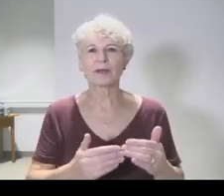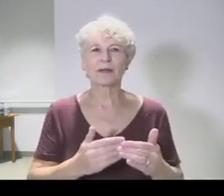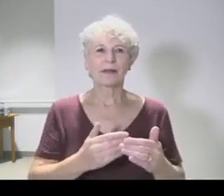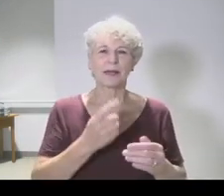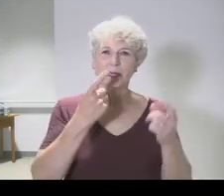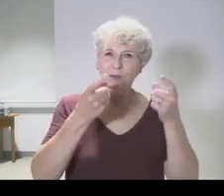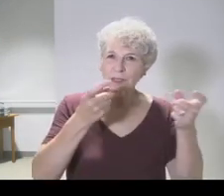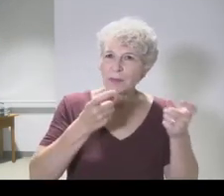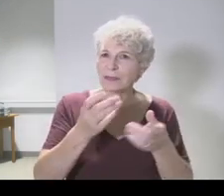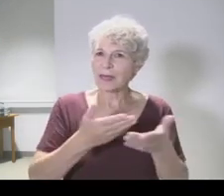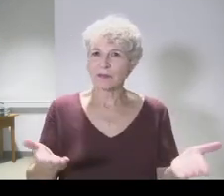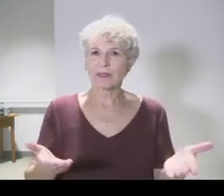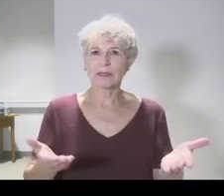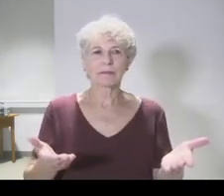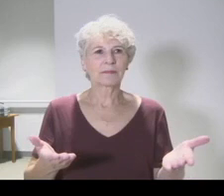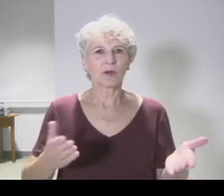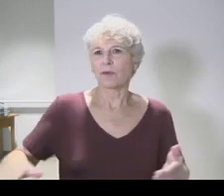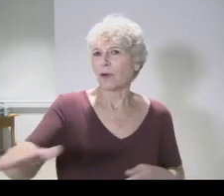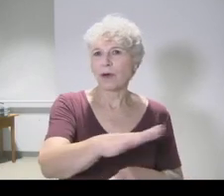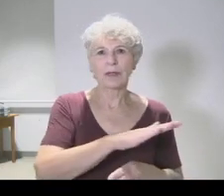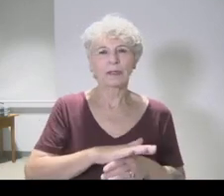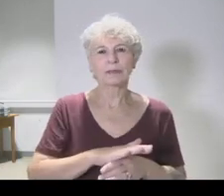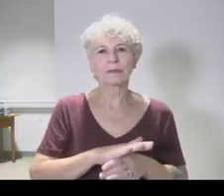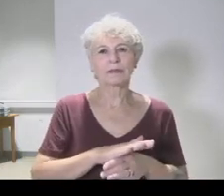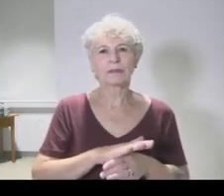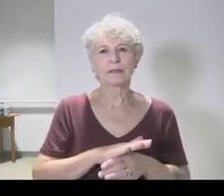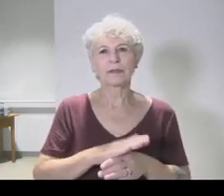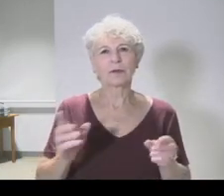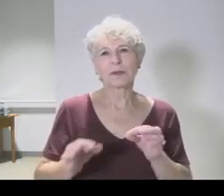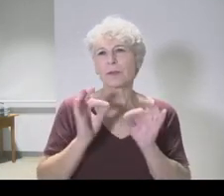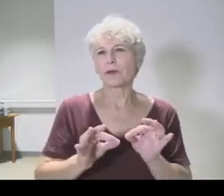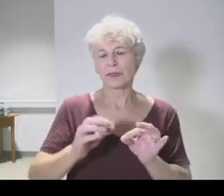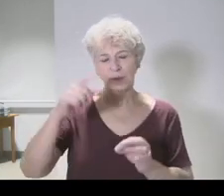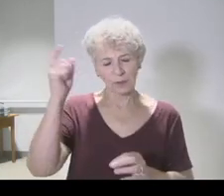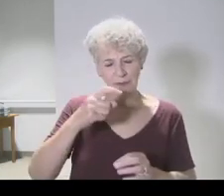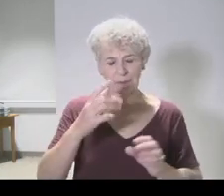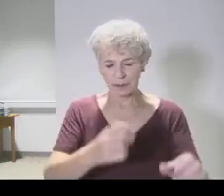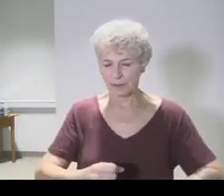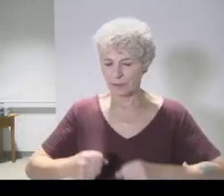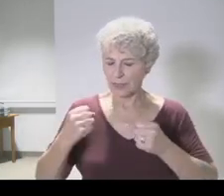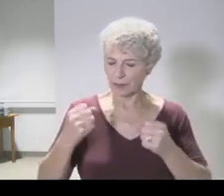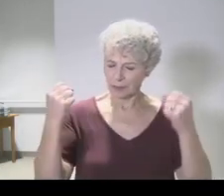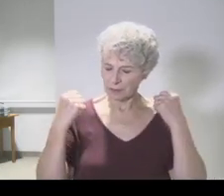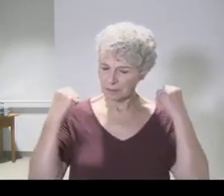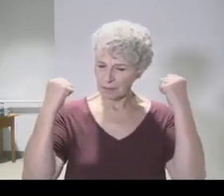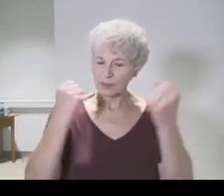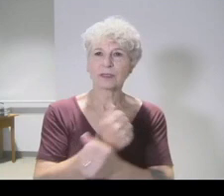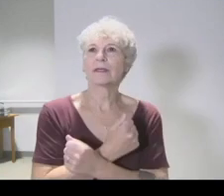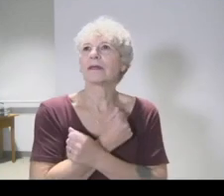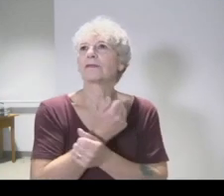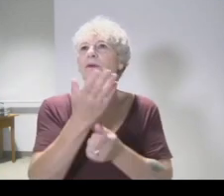your creation. You reign over all things in absolute wisdom and power, majesty and love. And you